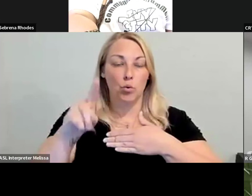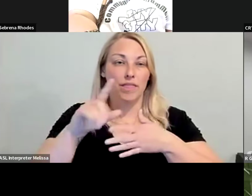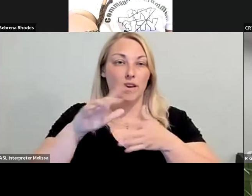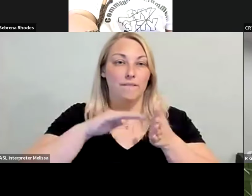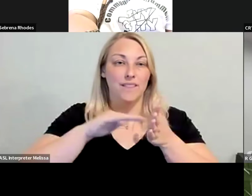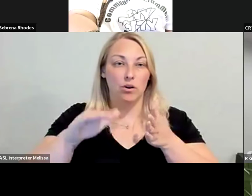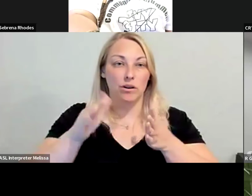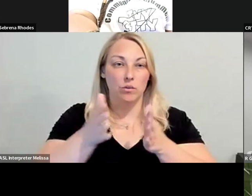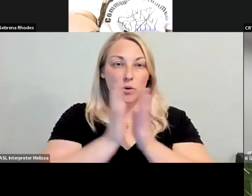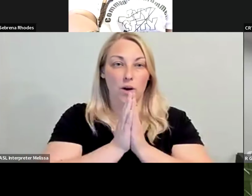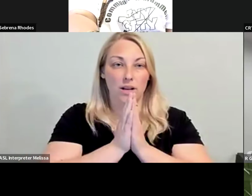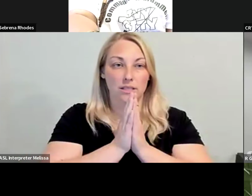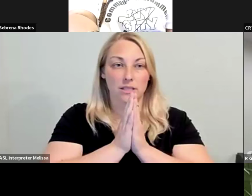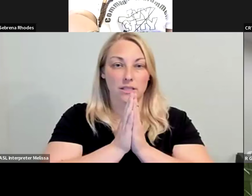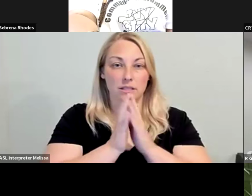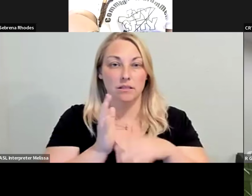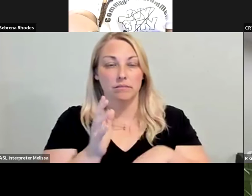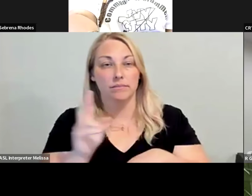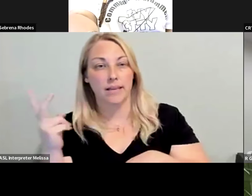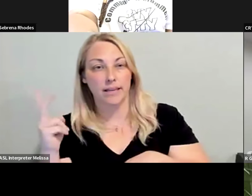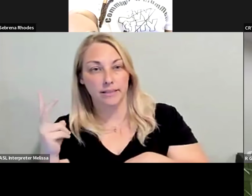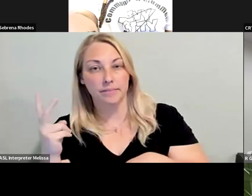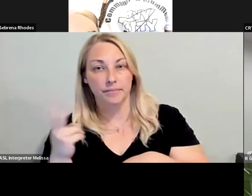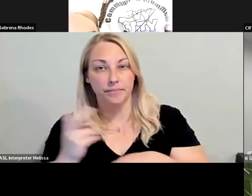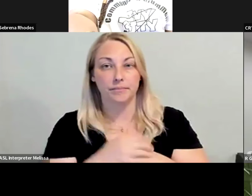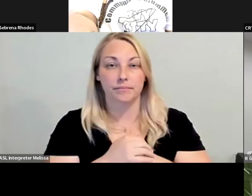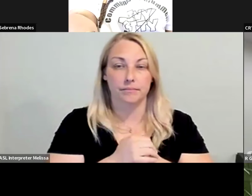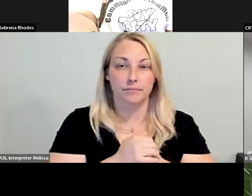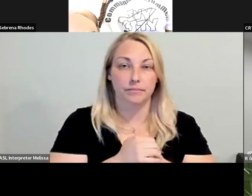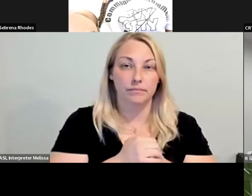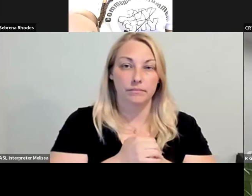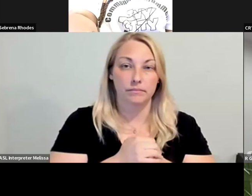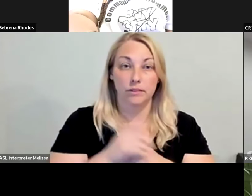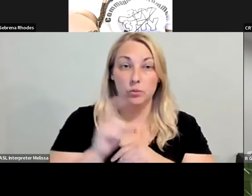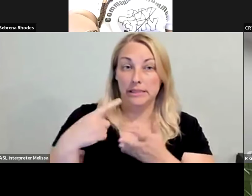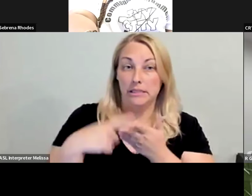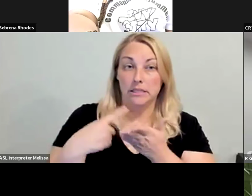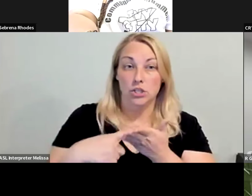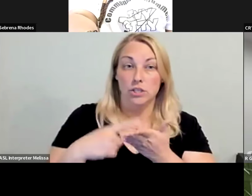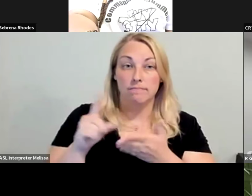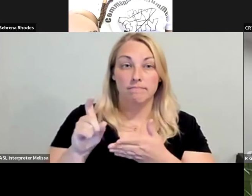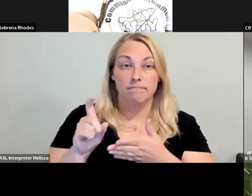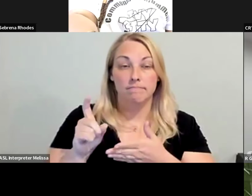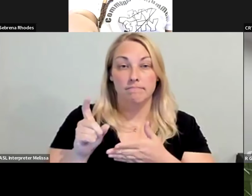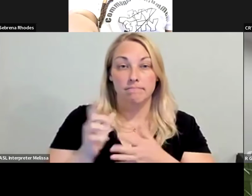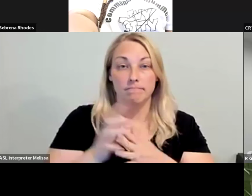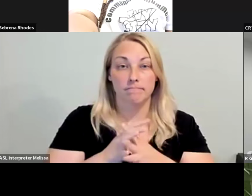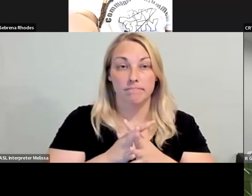Second. Second by Commissioner McCray. Do we need a discussion?